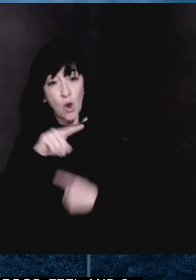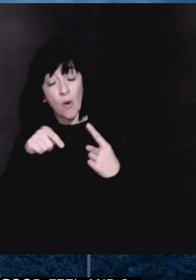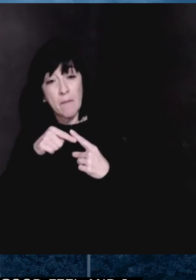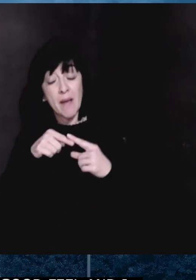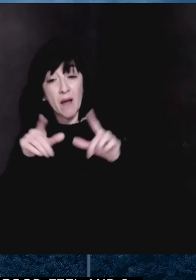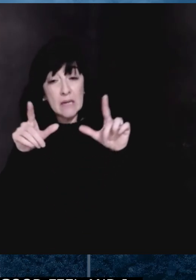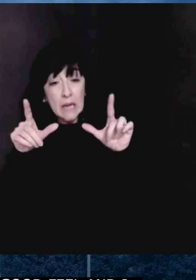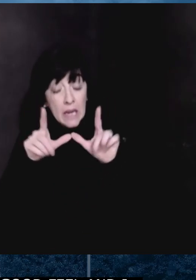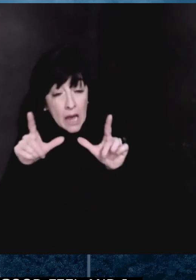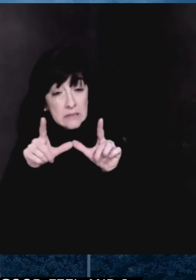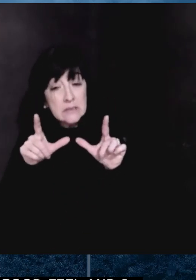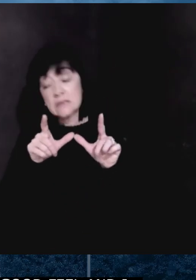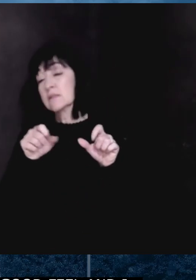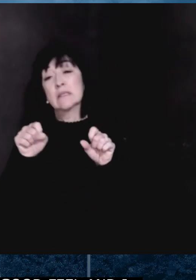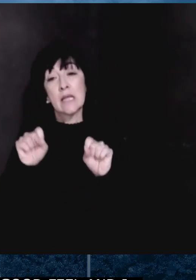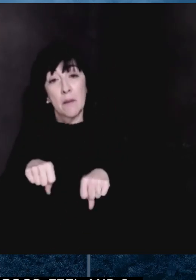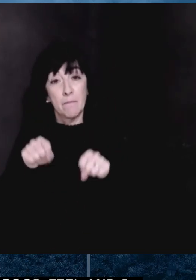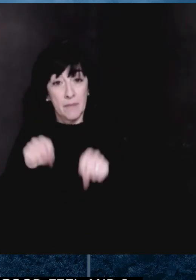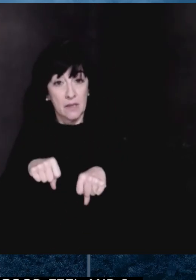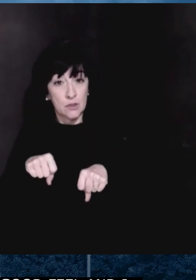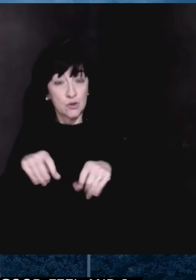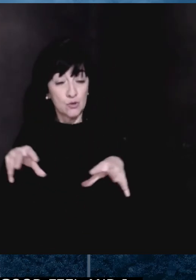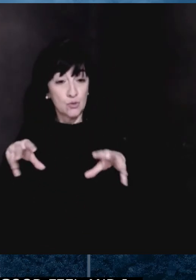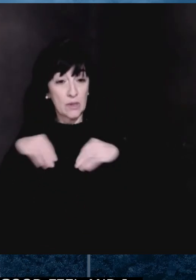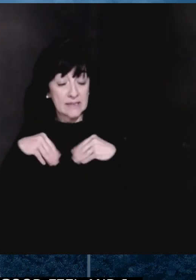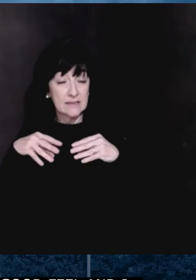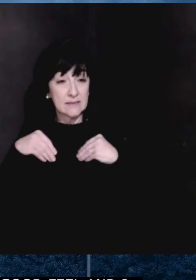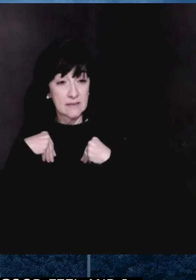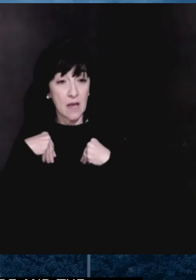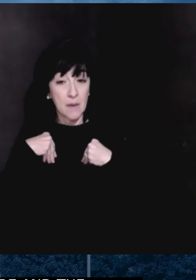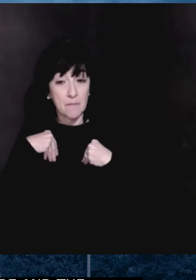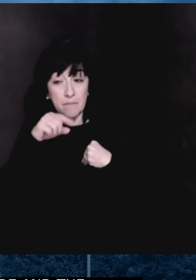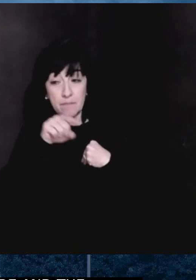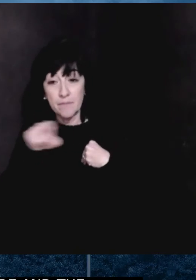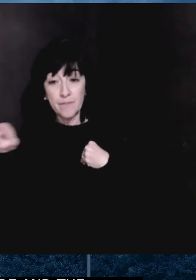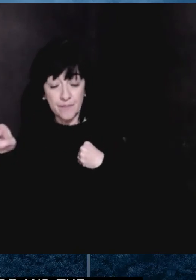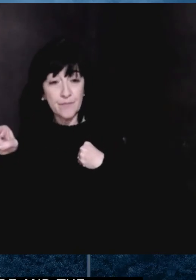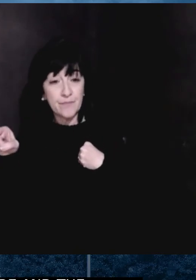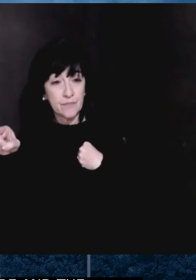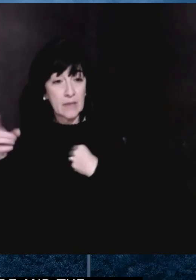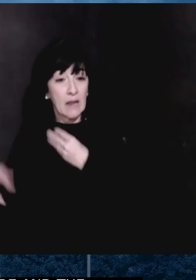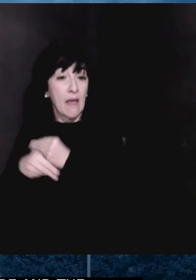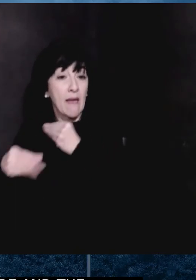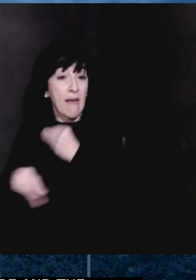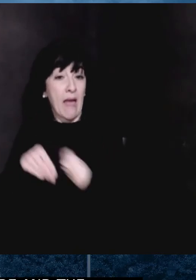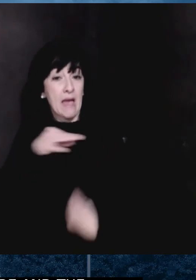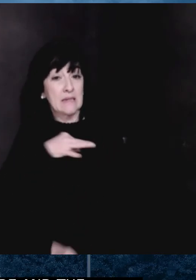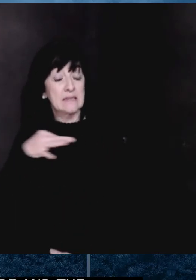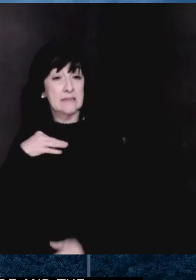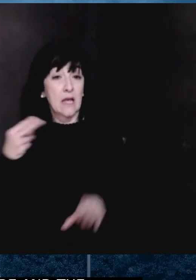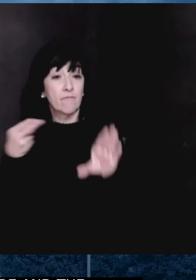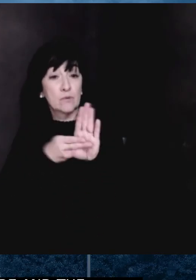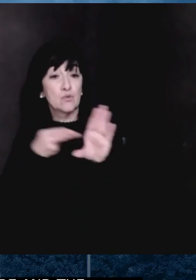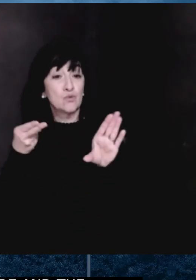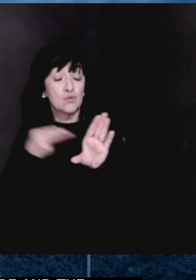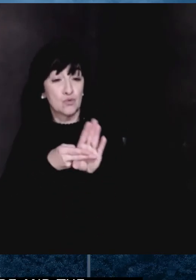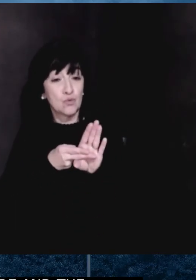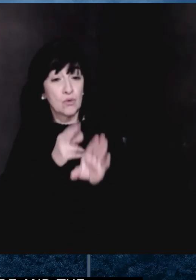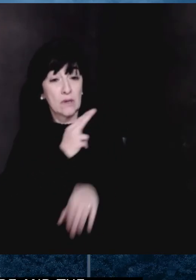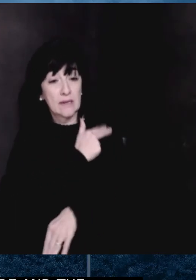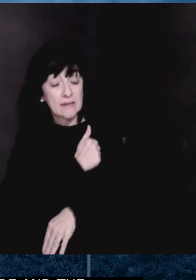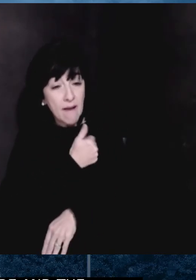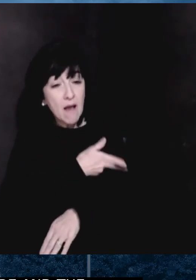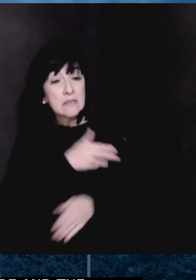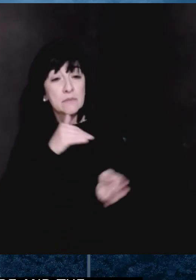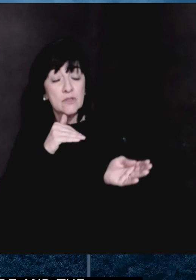and the ability for them to get additional staffing on board. We can certainly, we'll certainly find